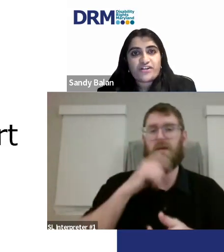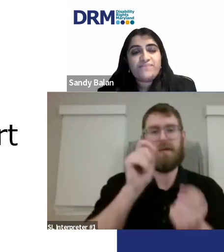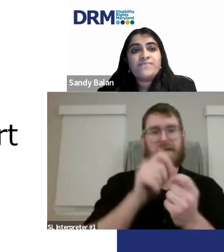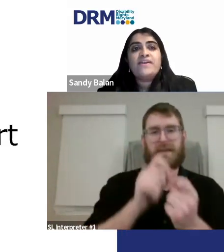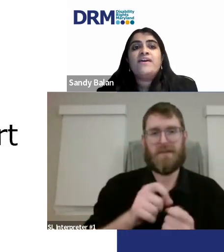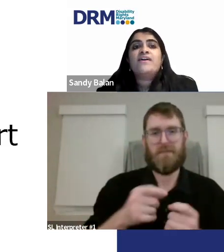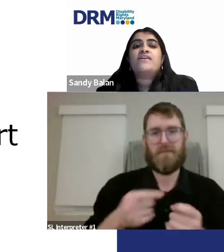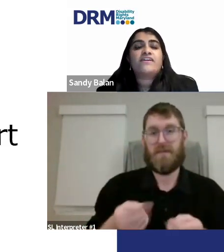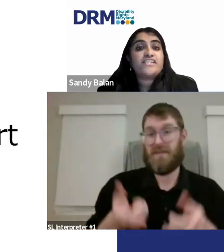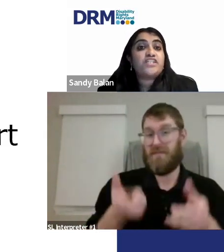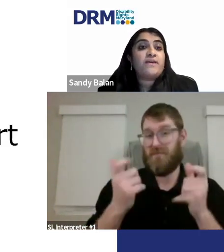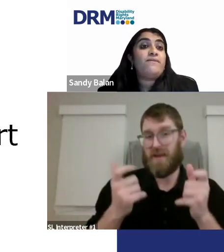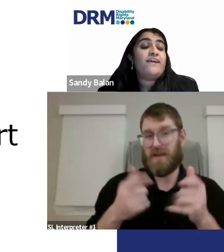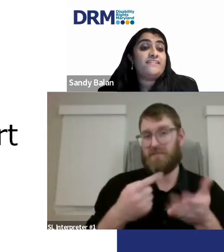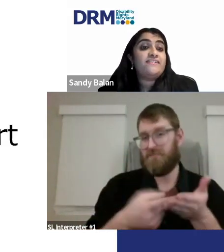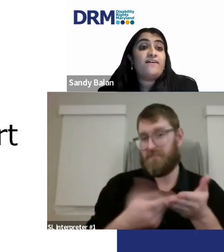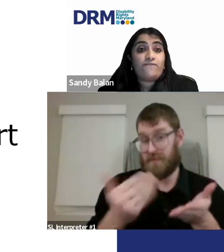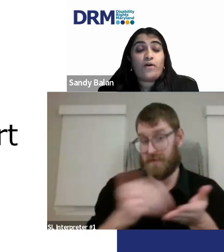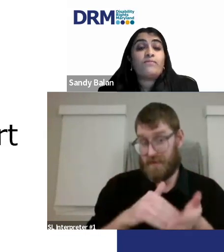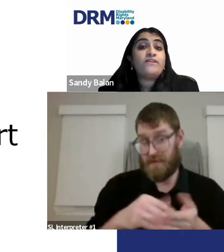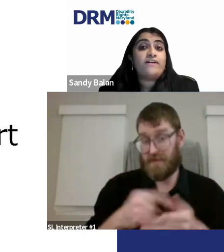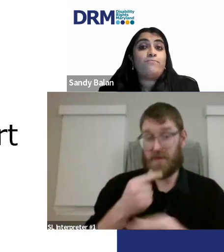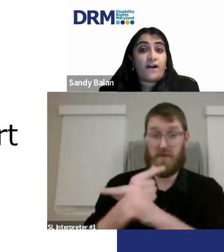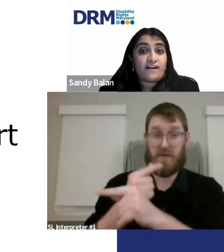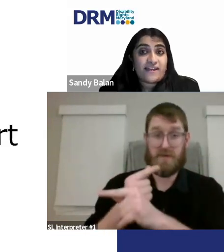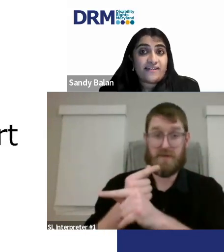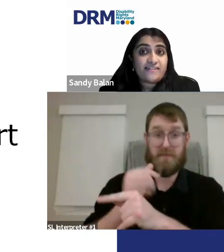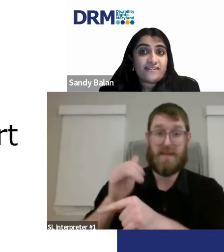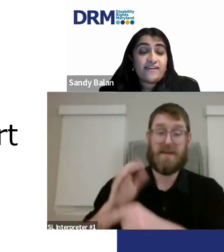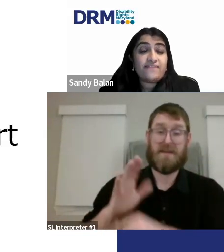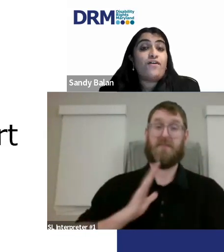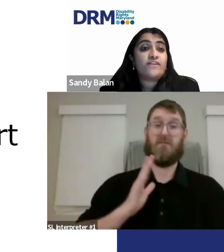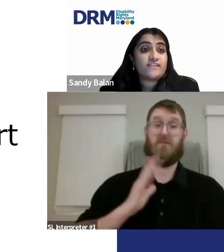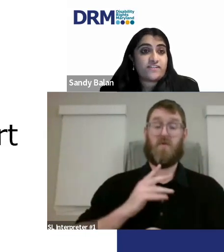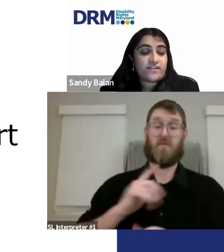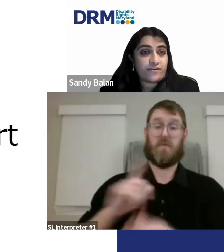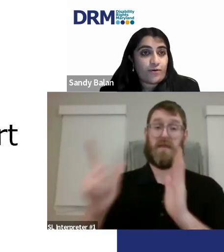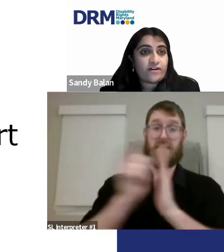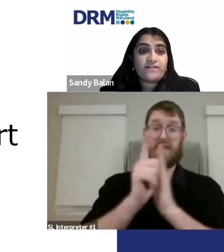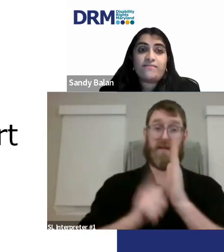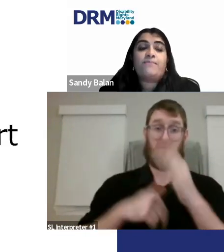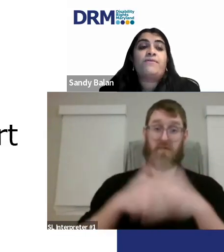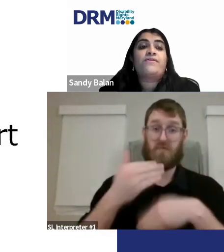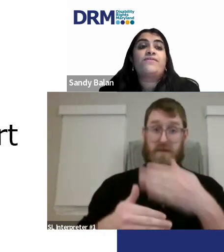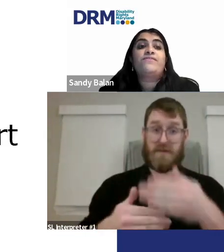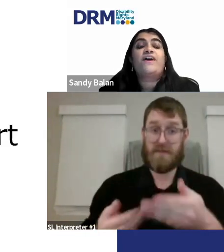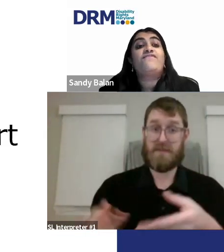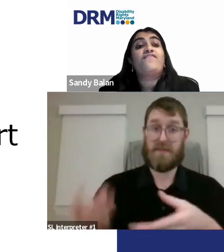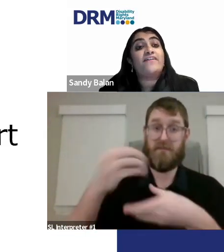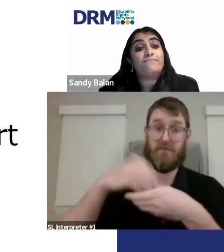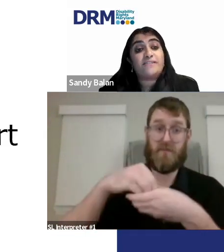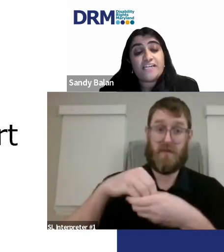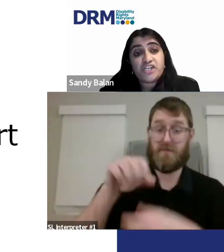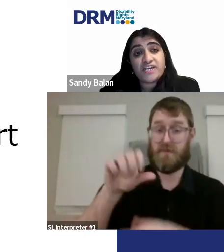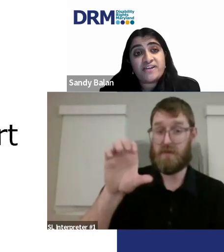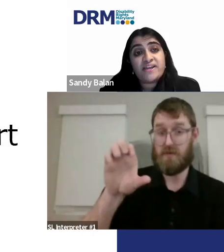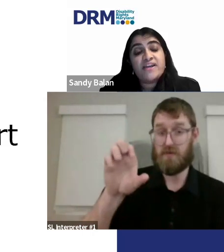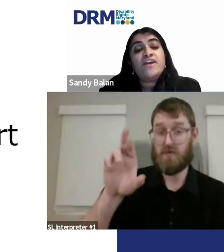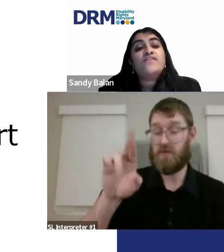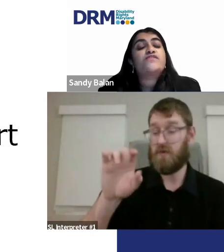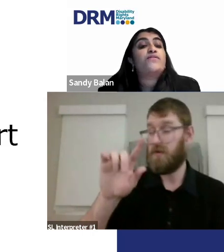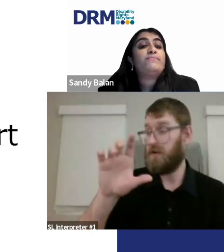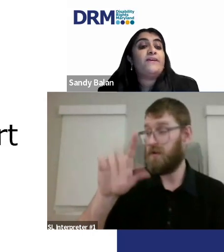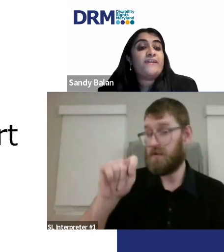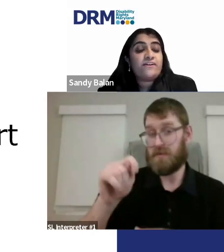quick refresher, guardianship is a formal legal process involving the circuit court. Remember, you've got to file the